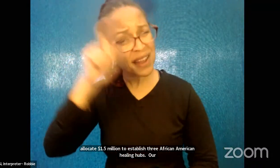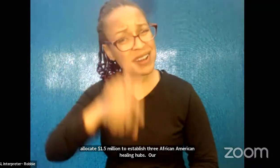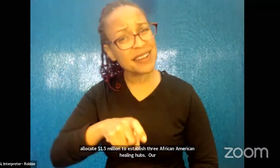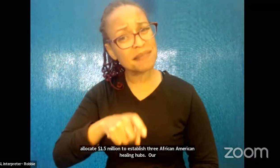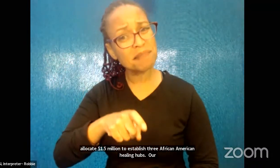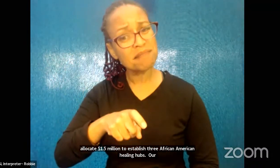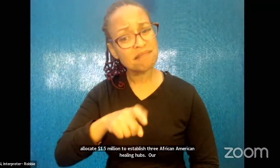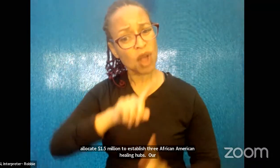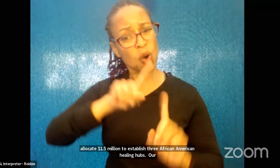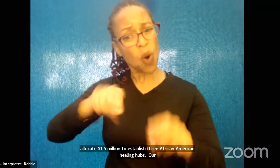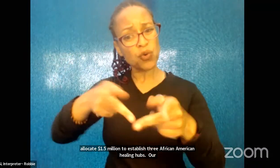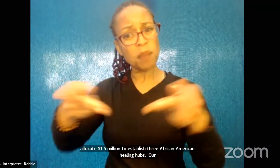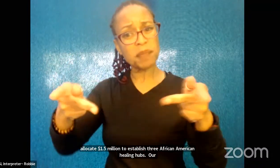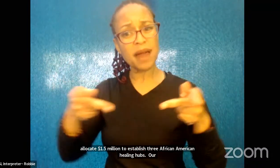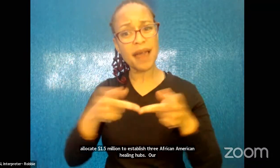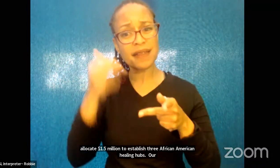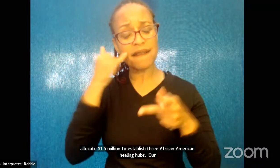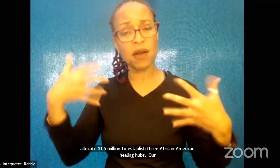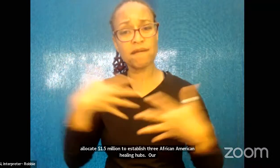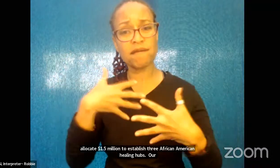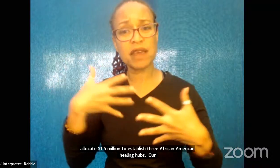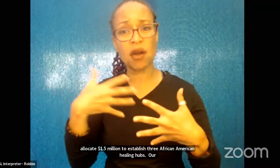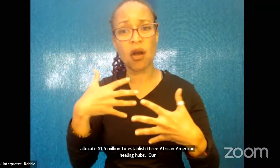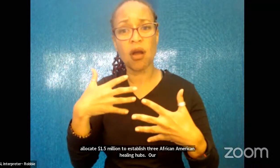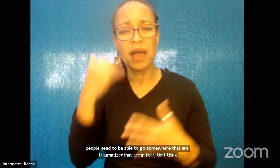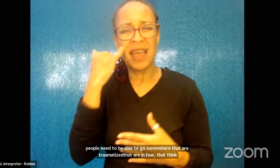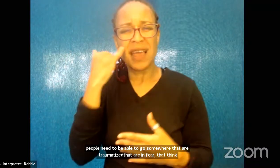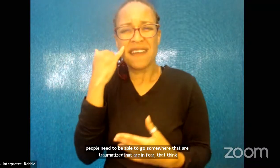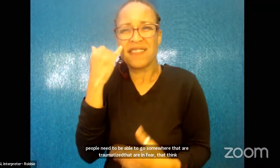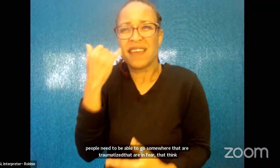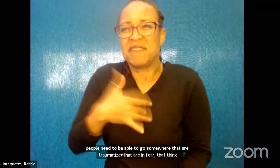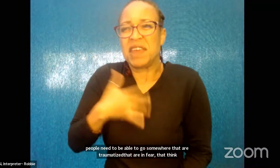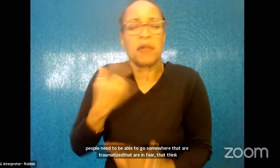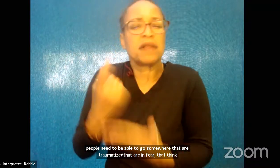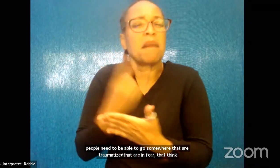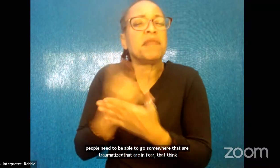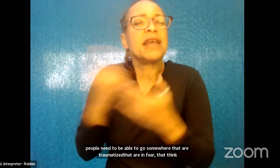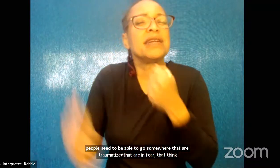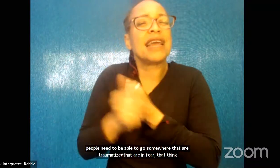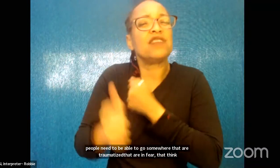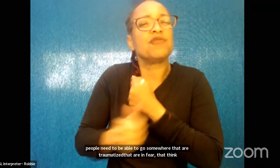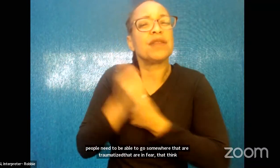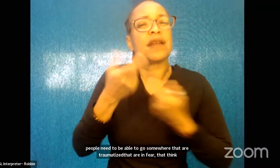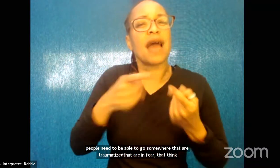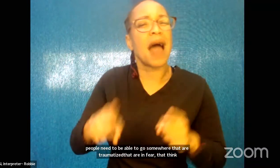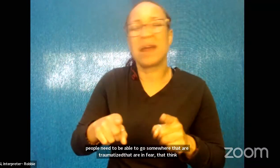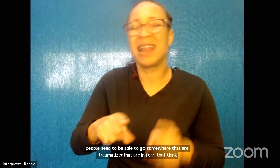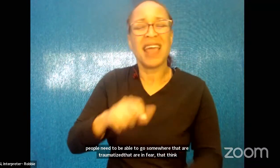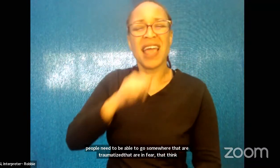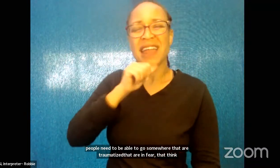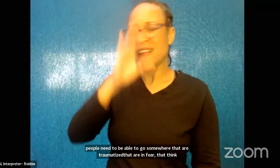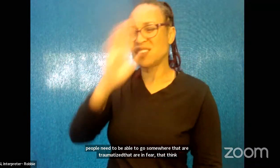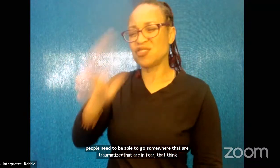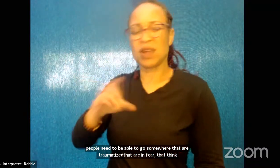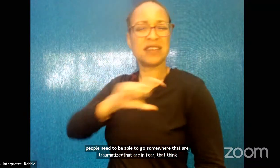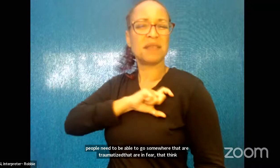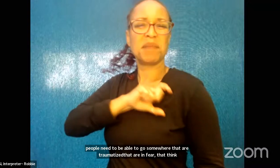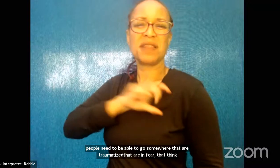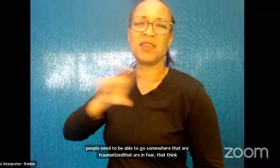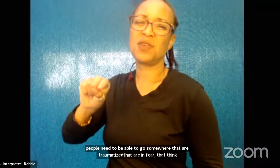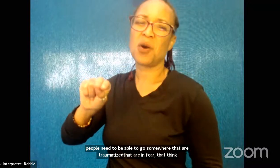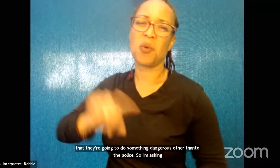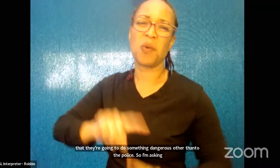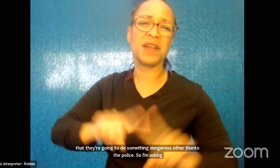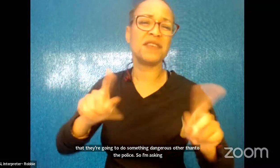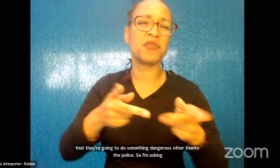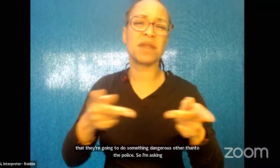fear, that think that they're going to do something dangerous other than to the police. So I'm asking us to put this on the